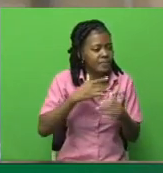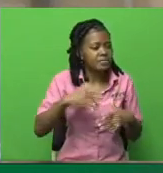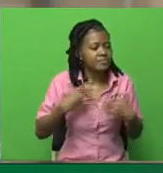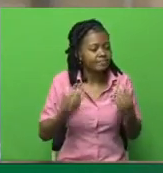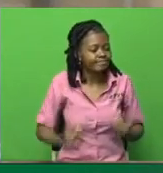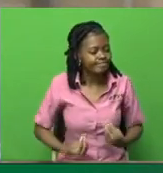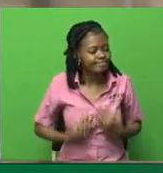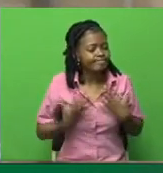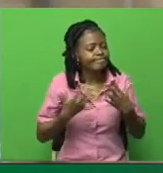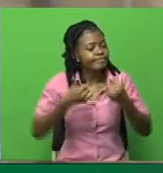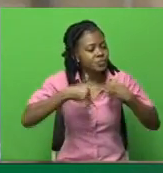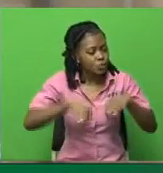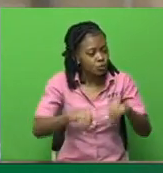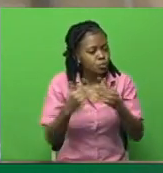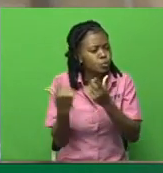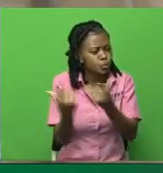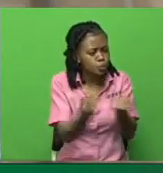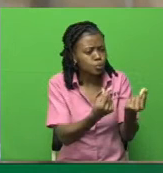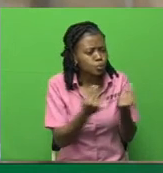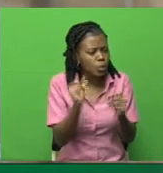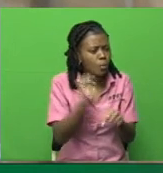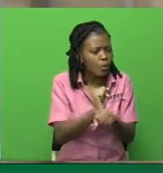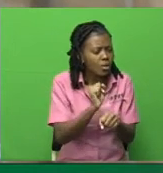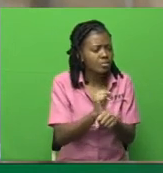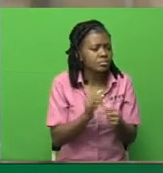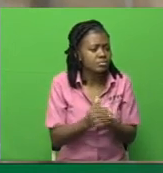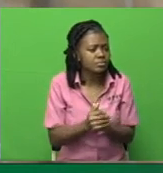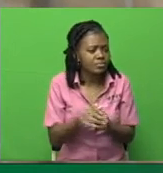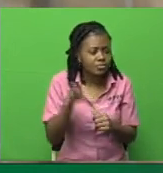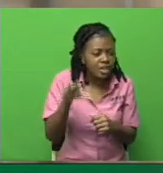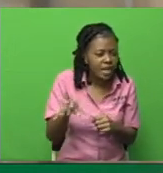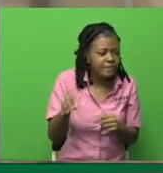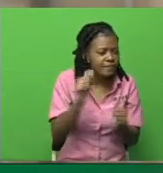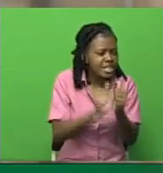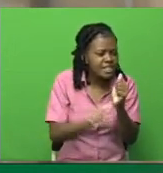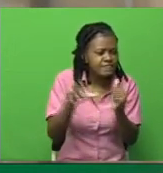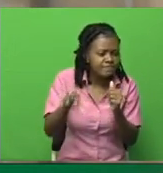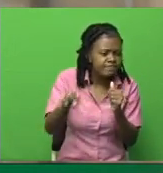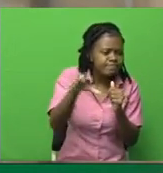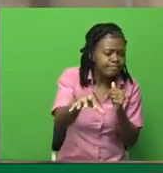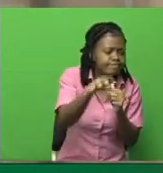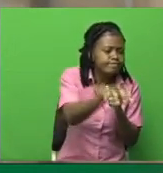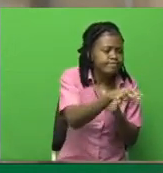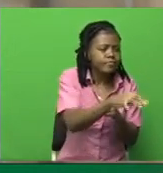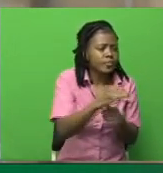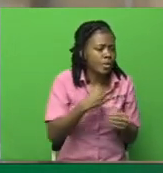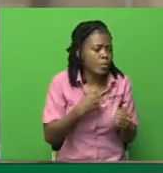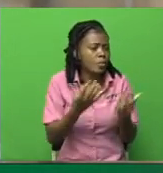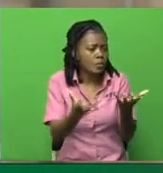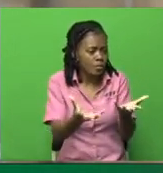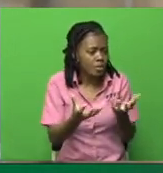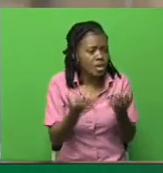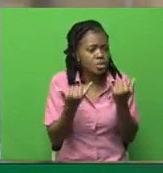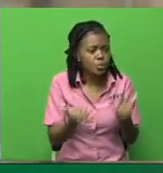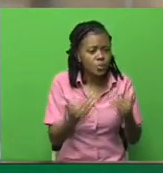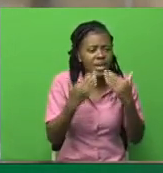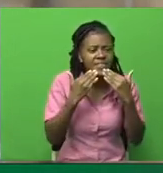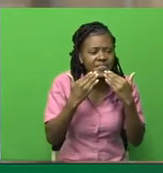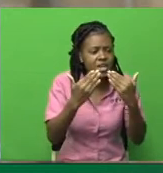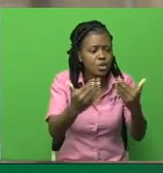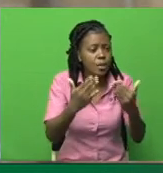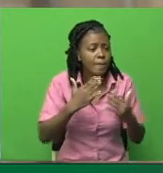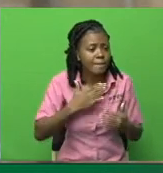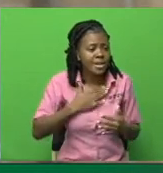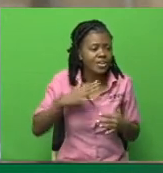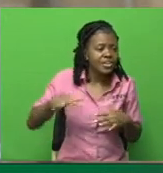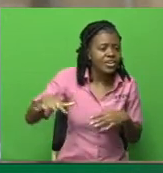to do the great work that we are doing at every single level and I want to take this opportunity and thank my constituents of